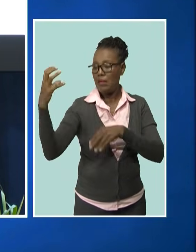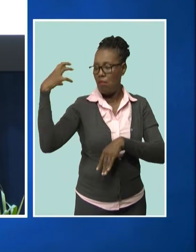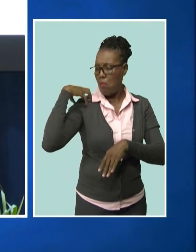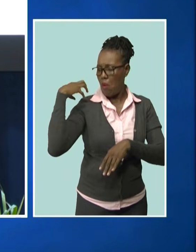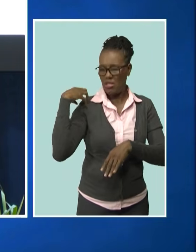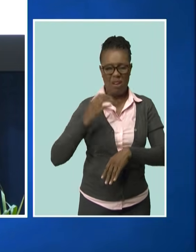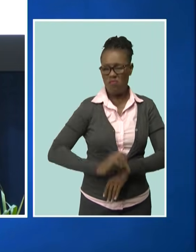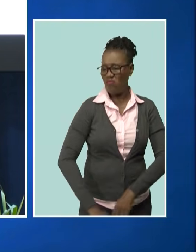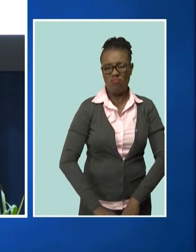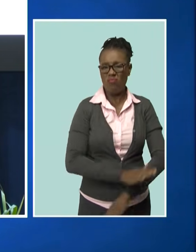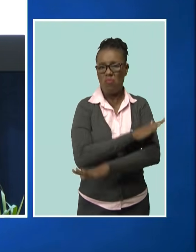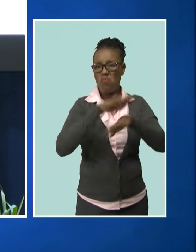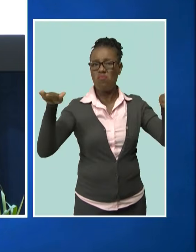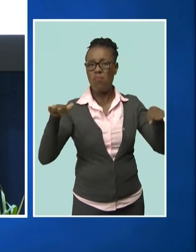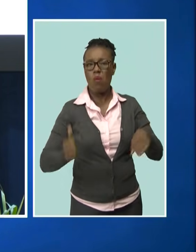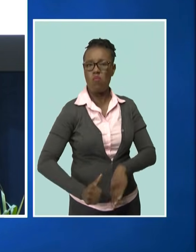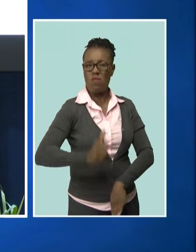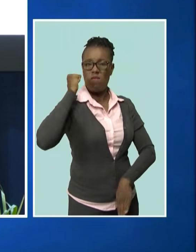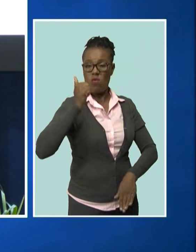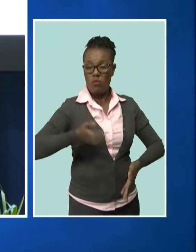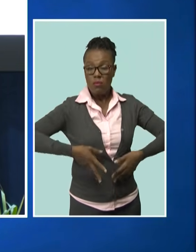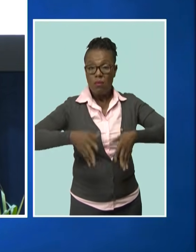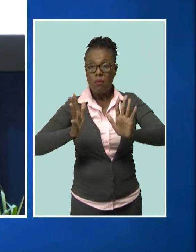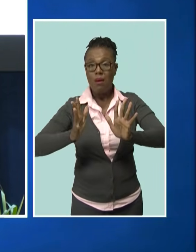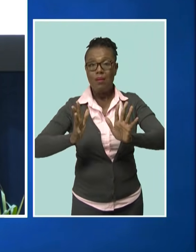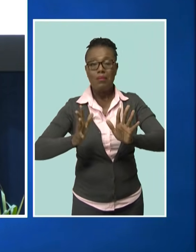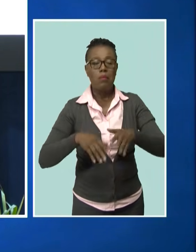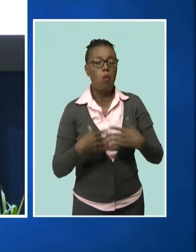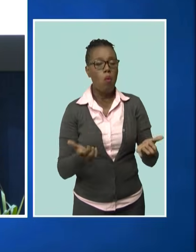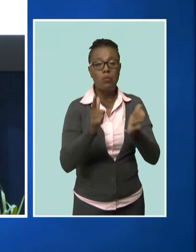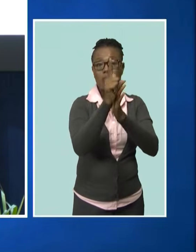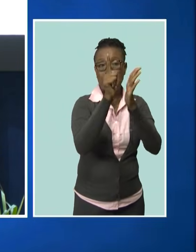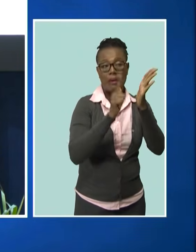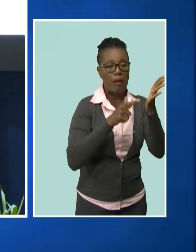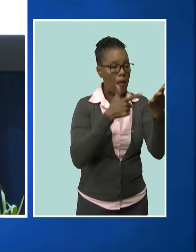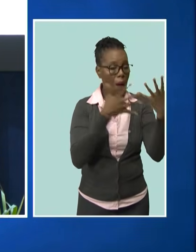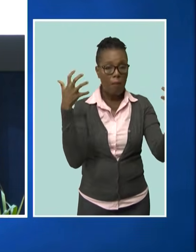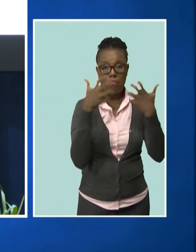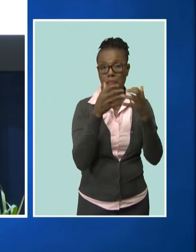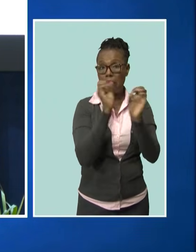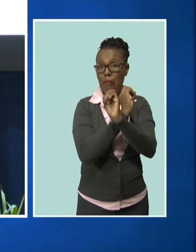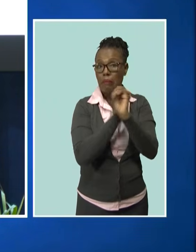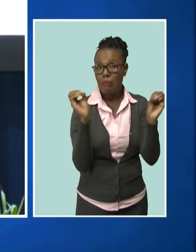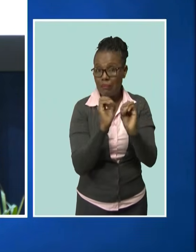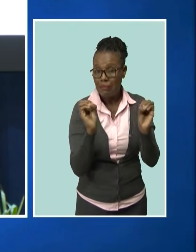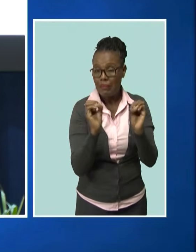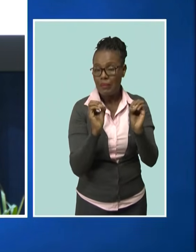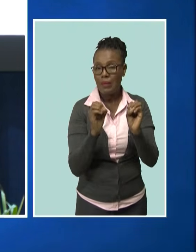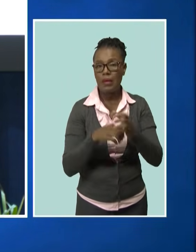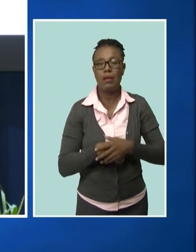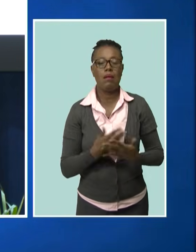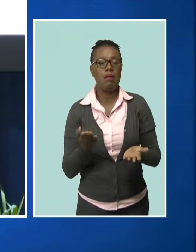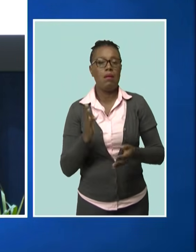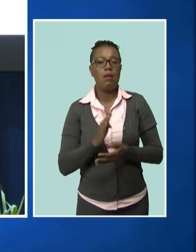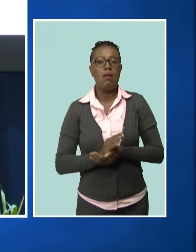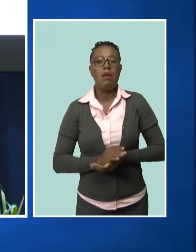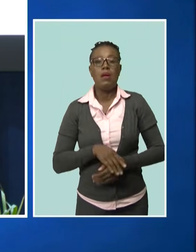contravenes or fails to comply with any of the provisions of the bill